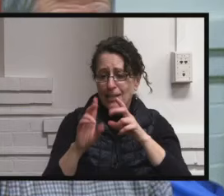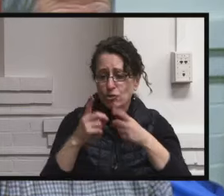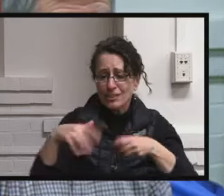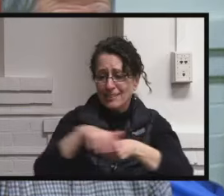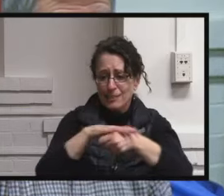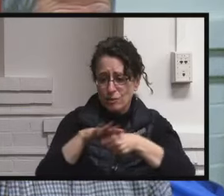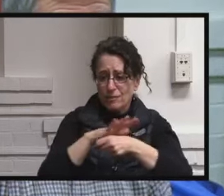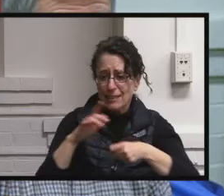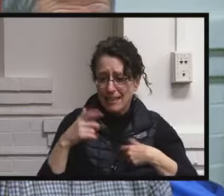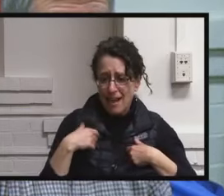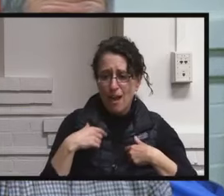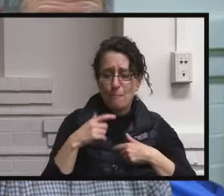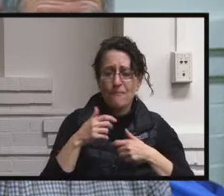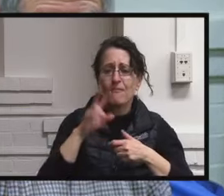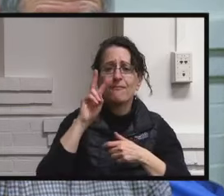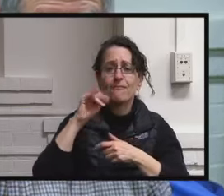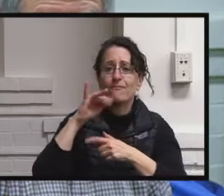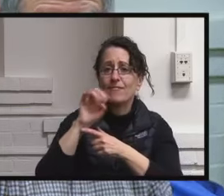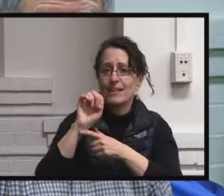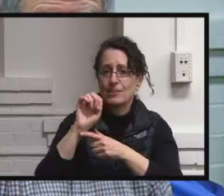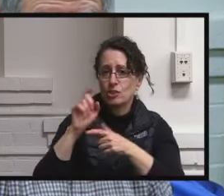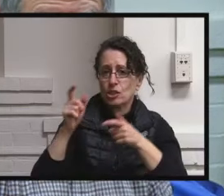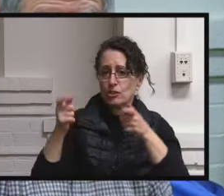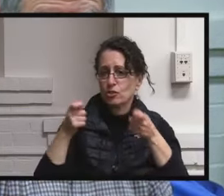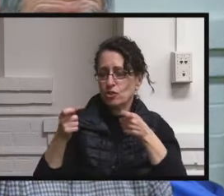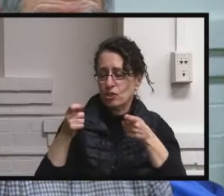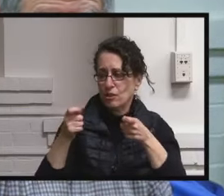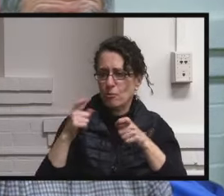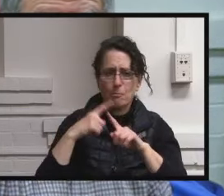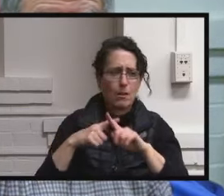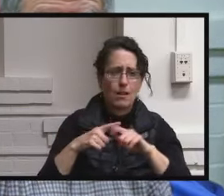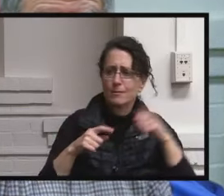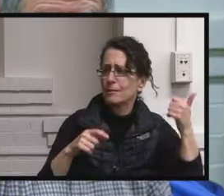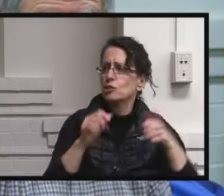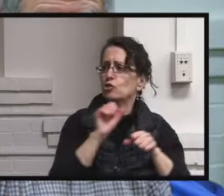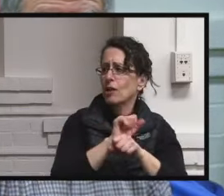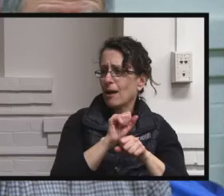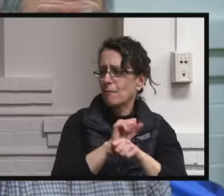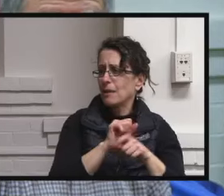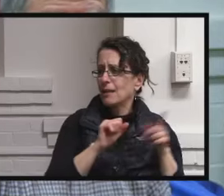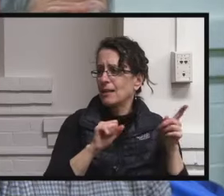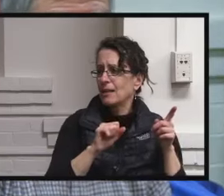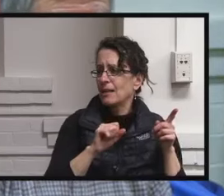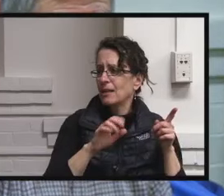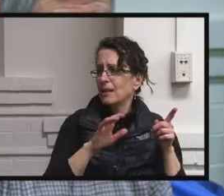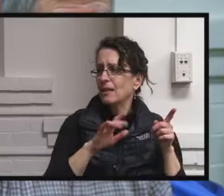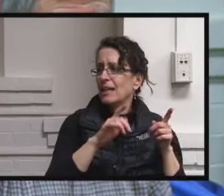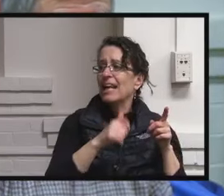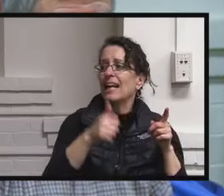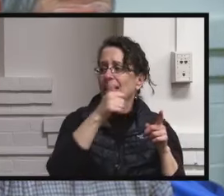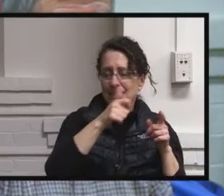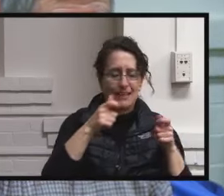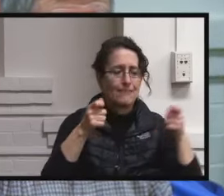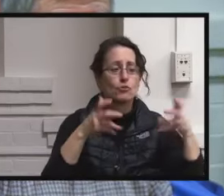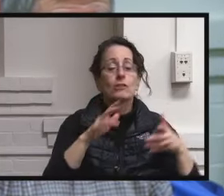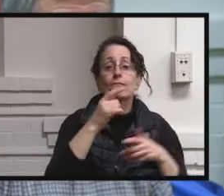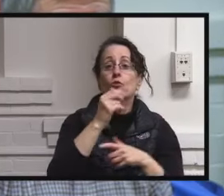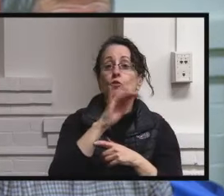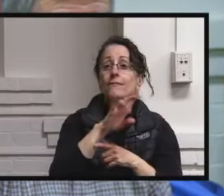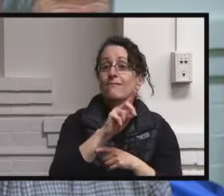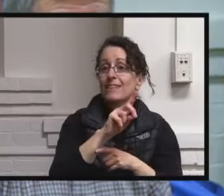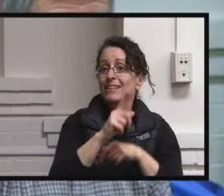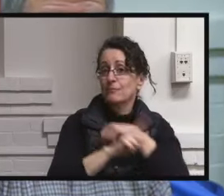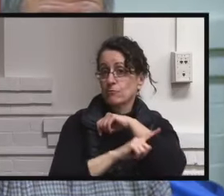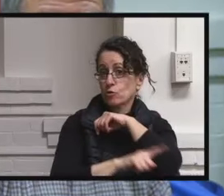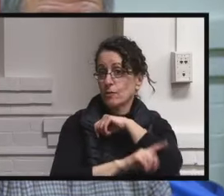in Greenfield. So I have basically Bob's job in Western Massachusetts. As many